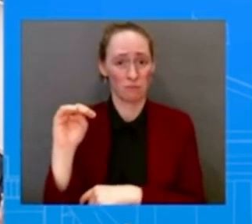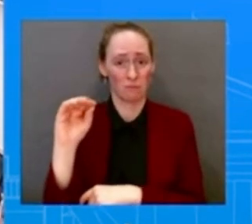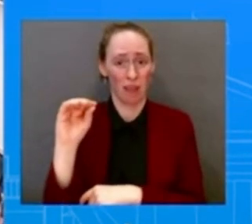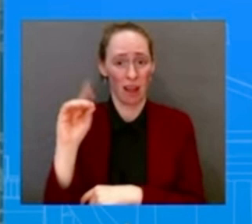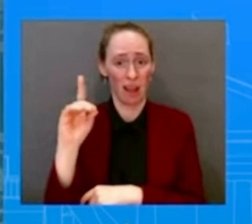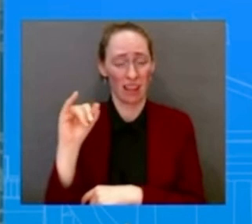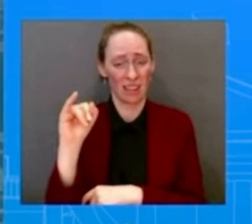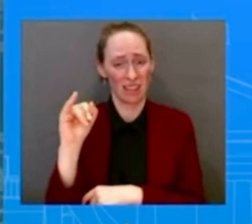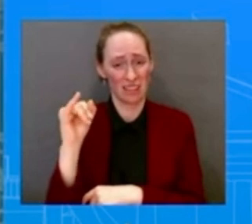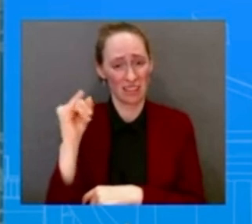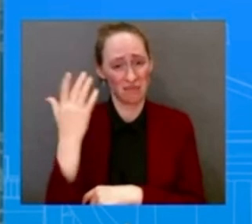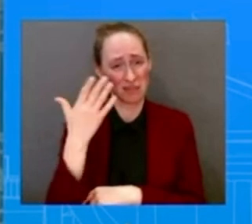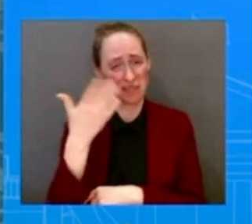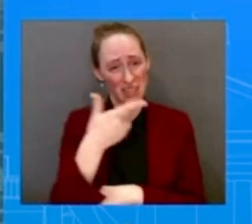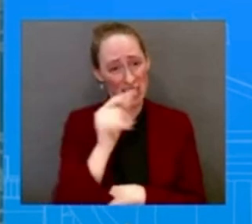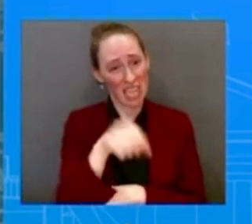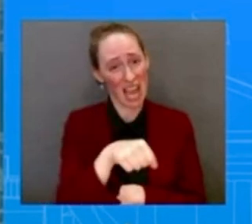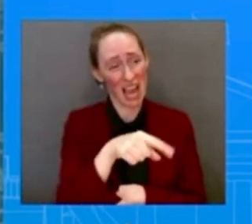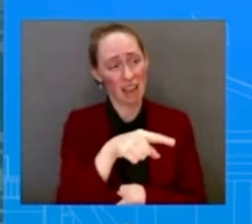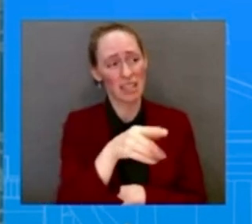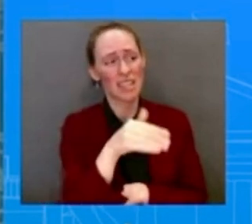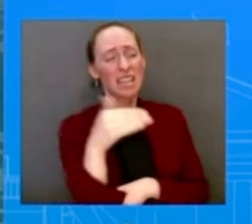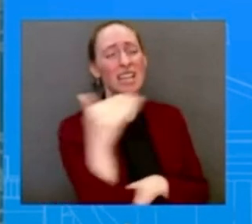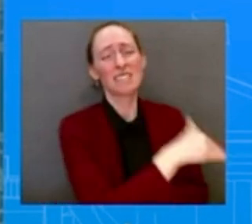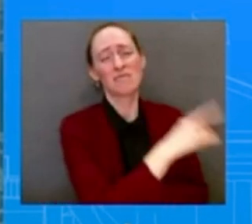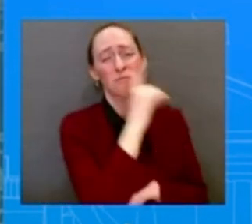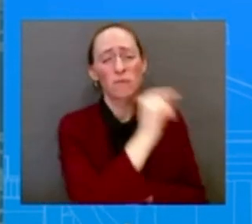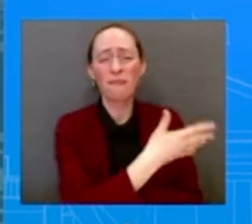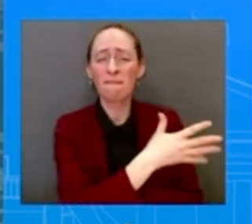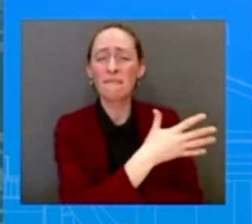I think there's still time for Mr. Putin to stop the war.